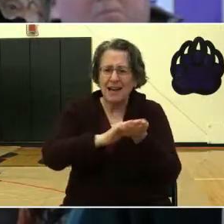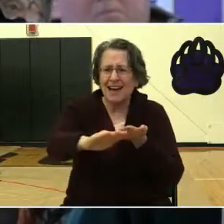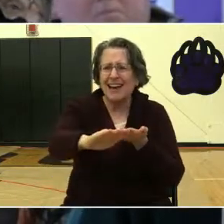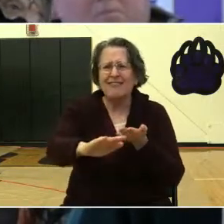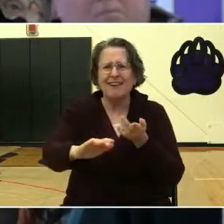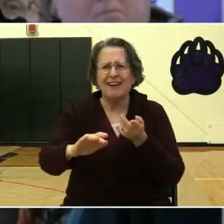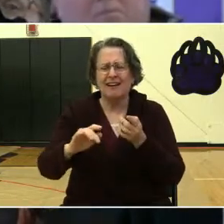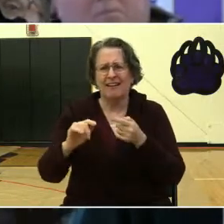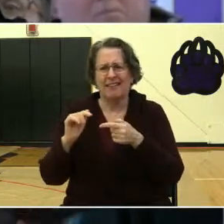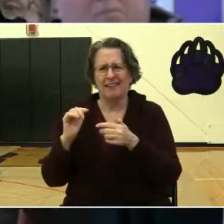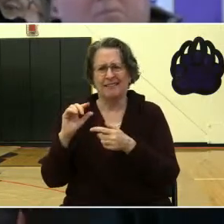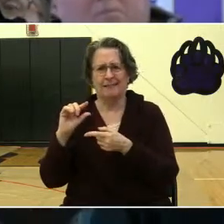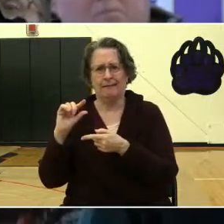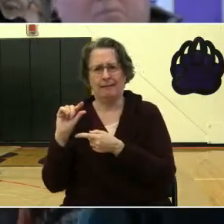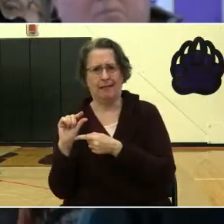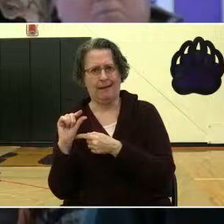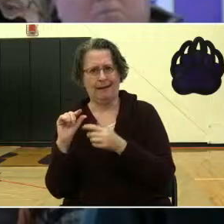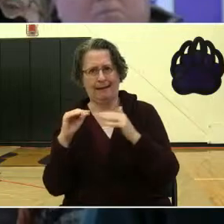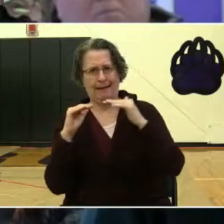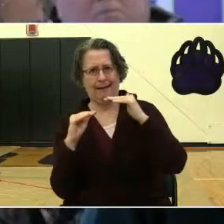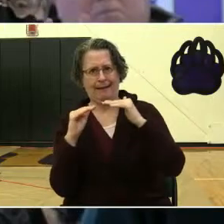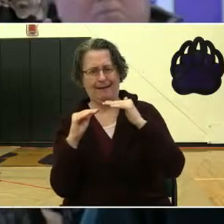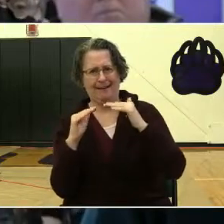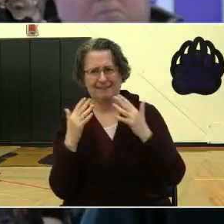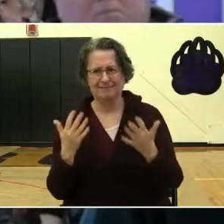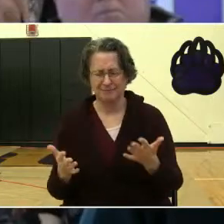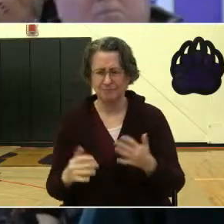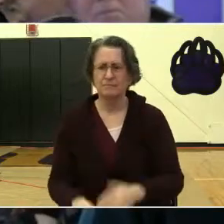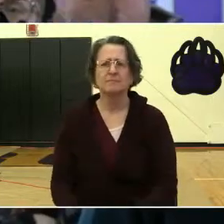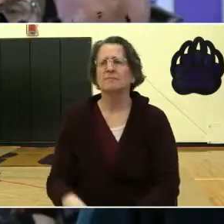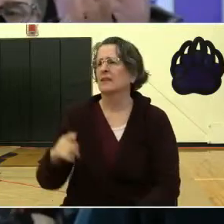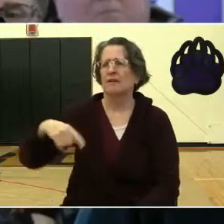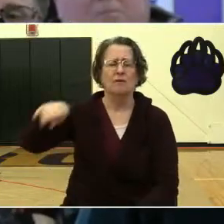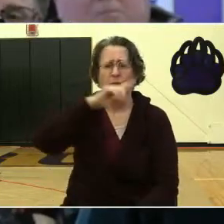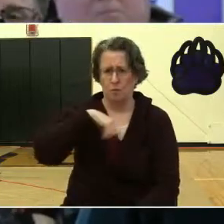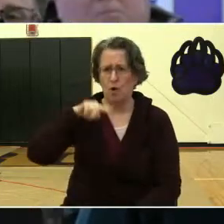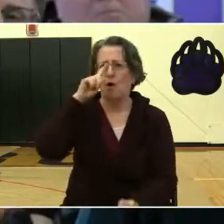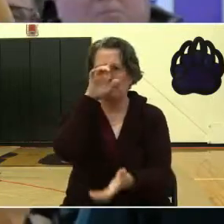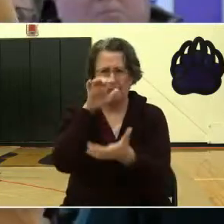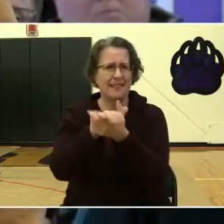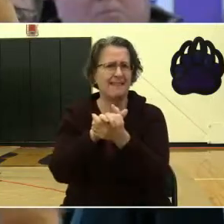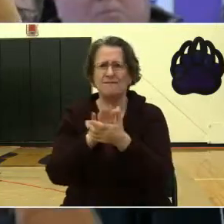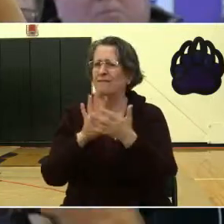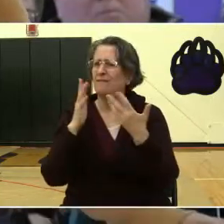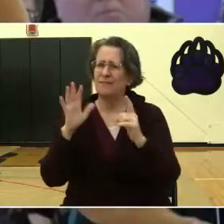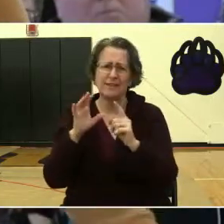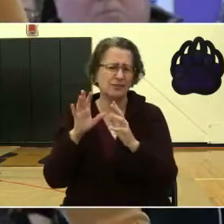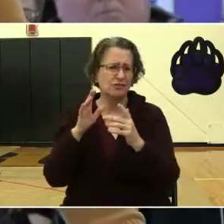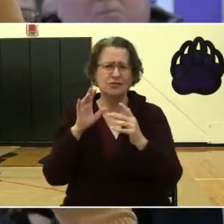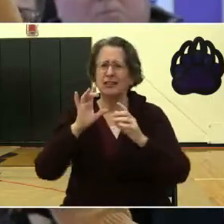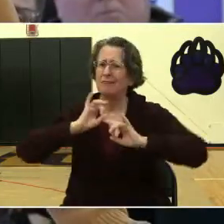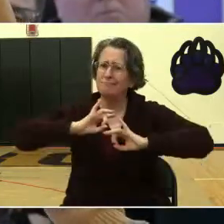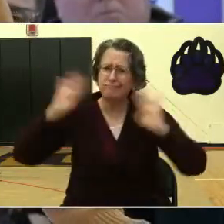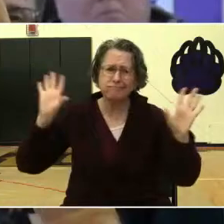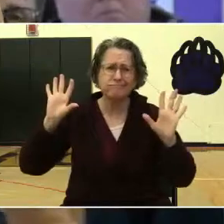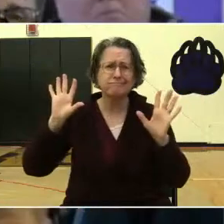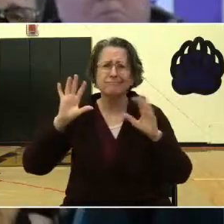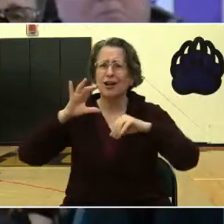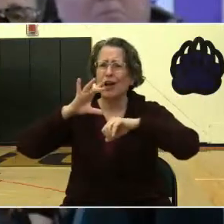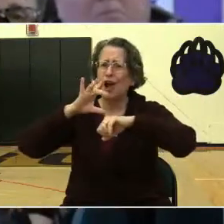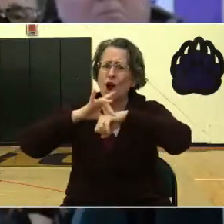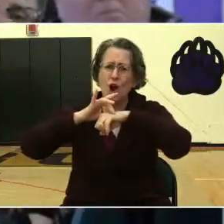a uh an overwhelming sense that the climate crisis is here I mean look what just happened in the last few